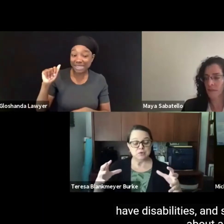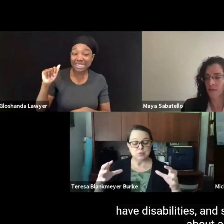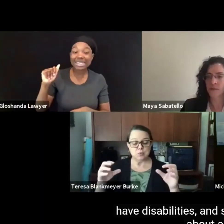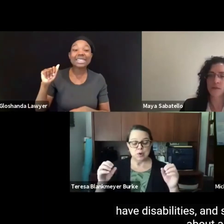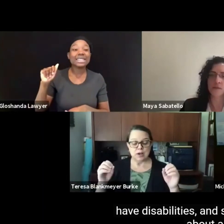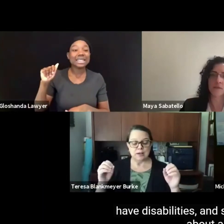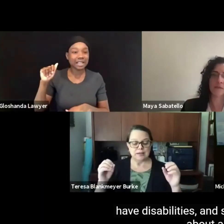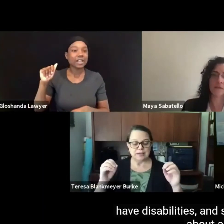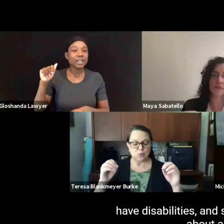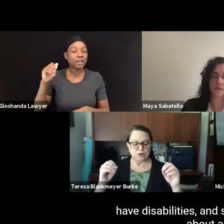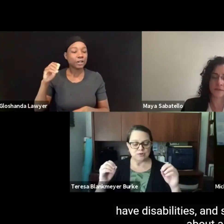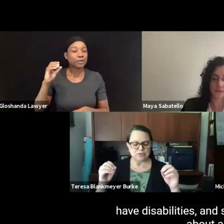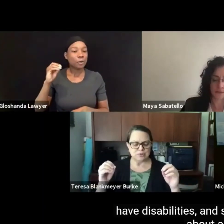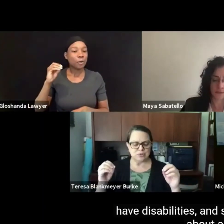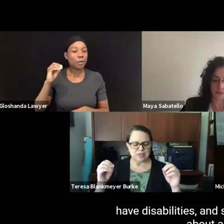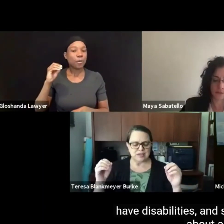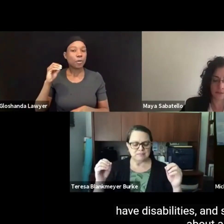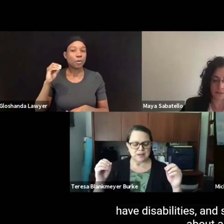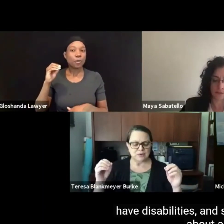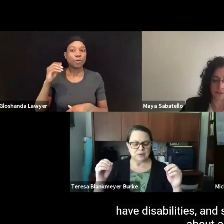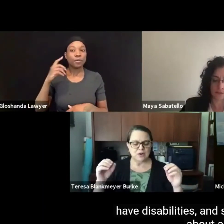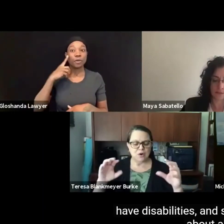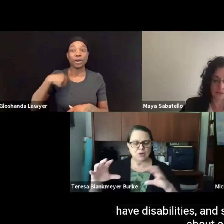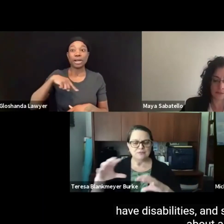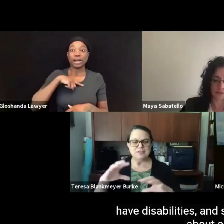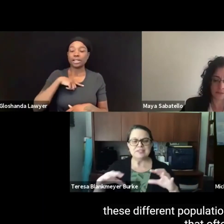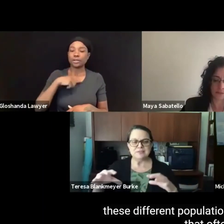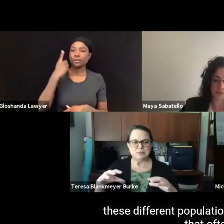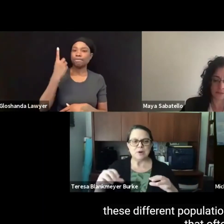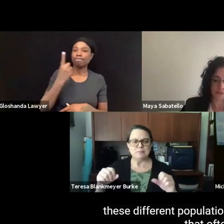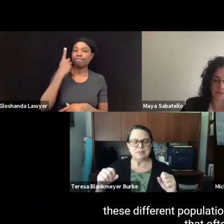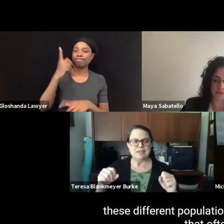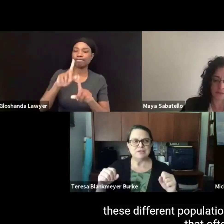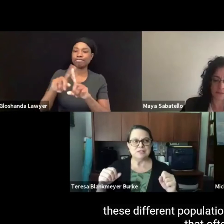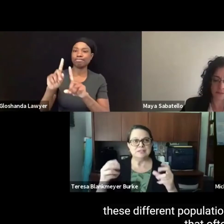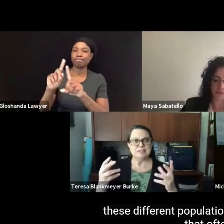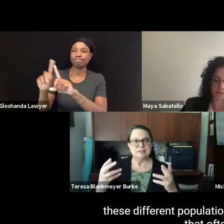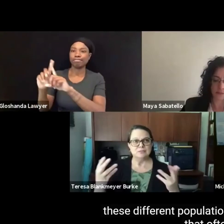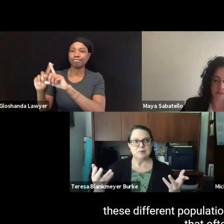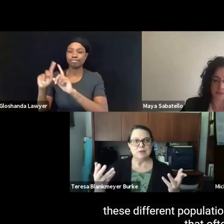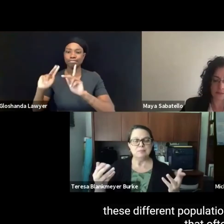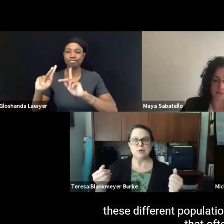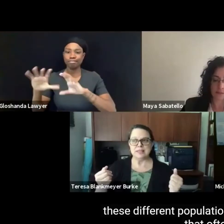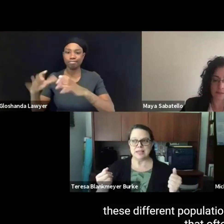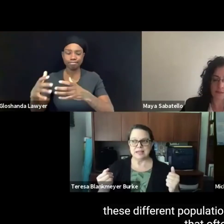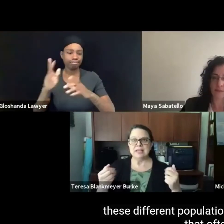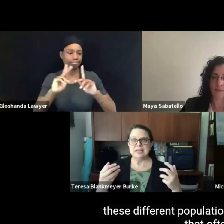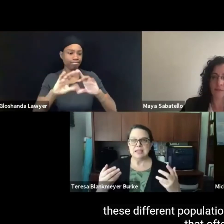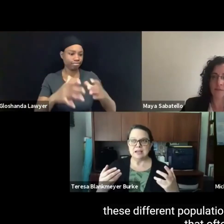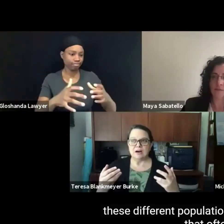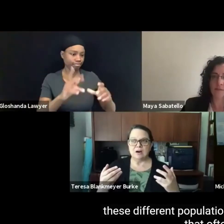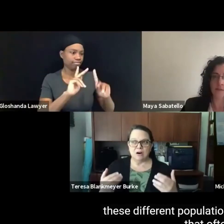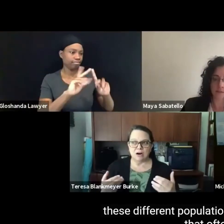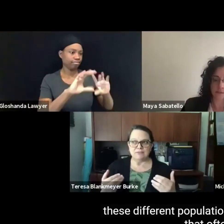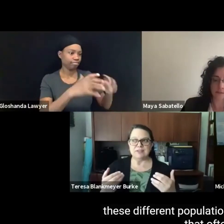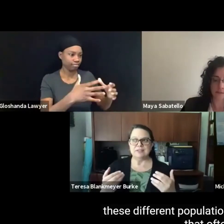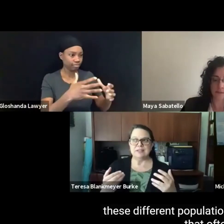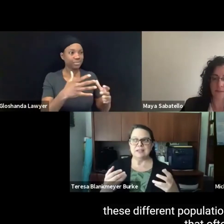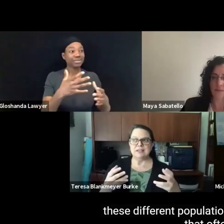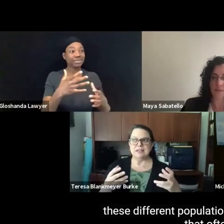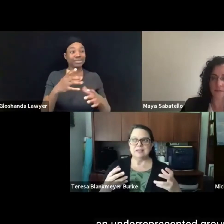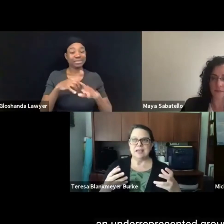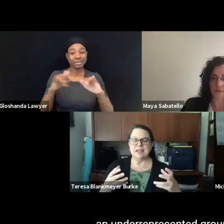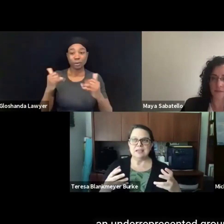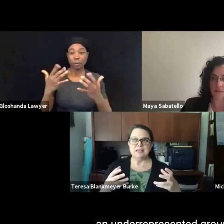And so in order to think about all of these different populations and remembering that